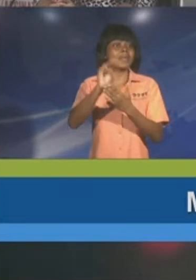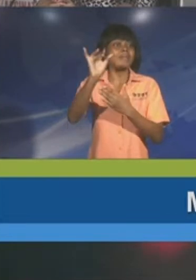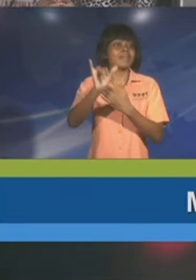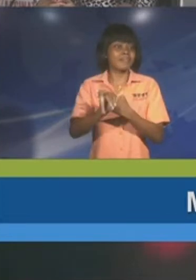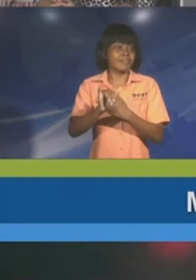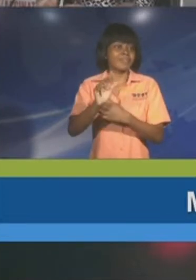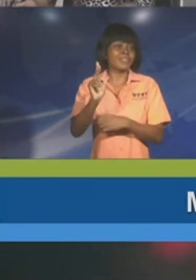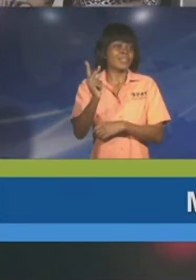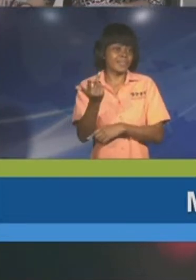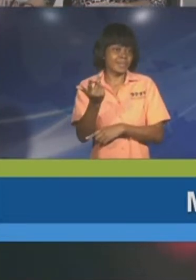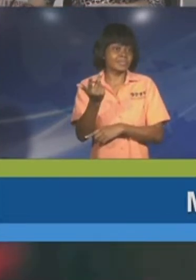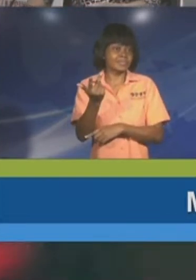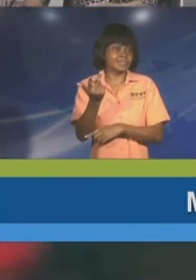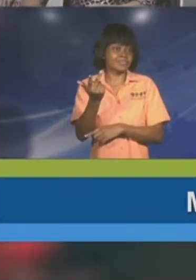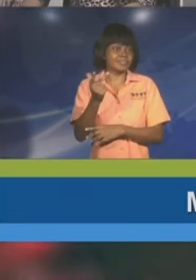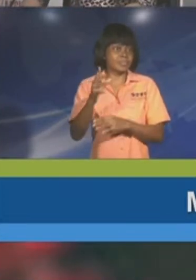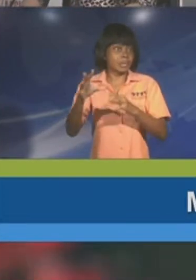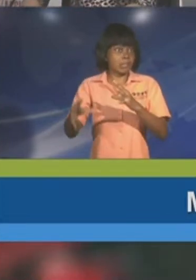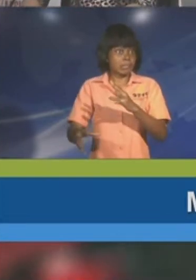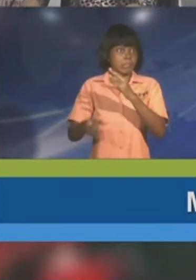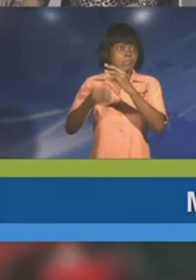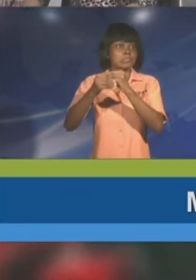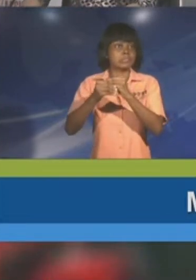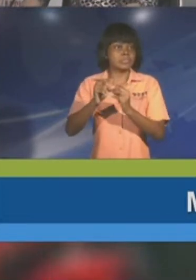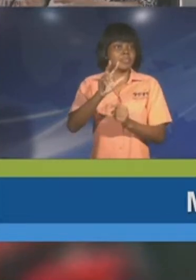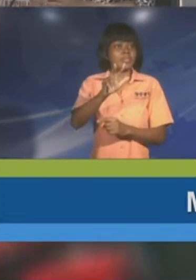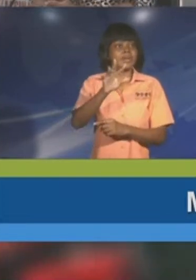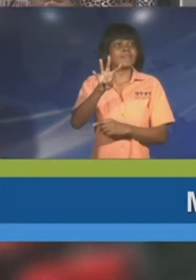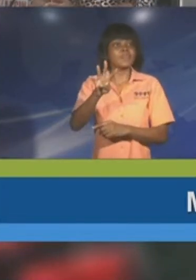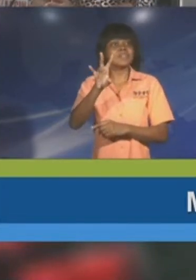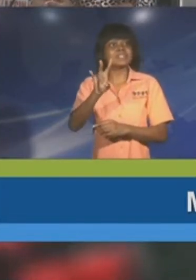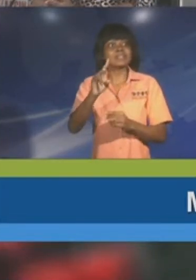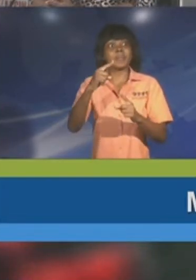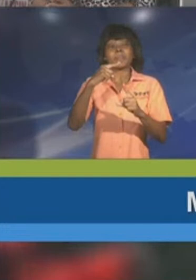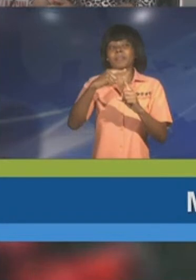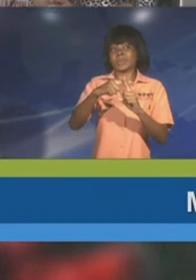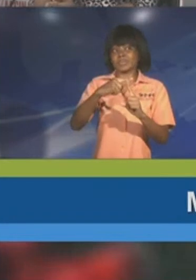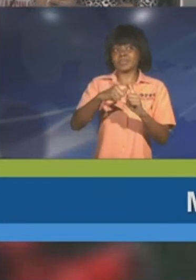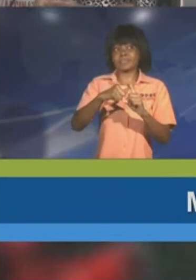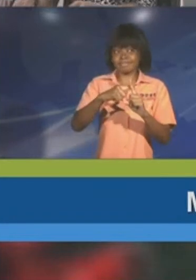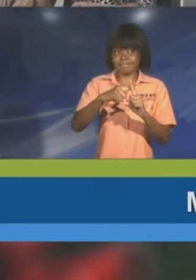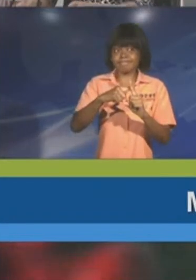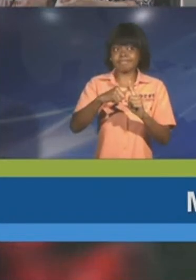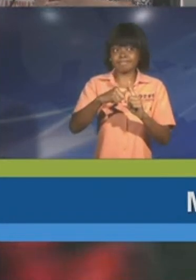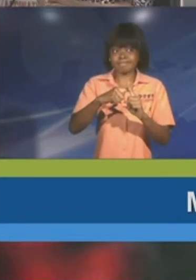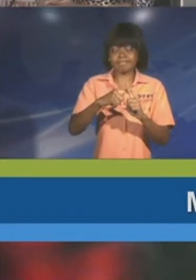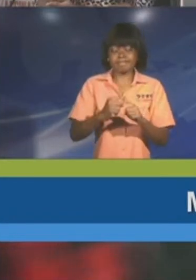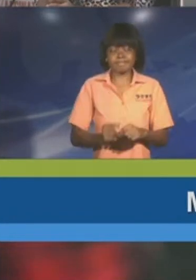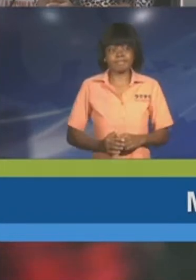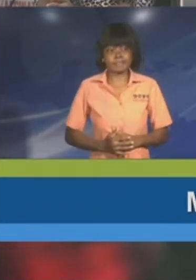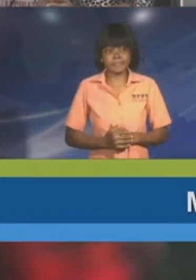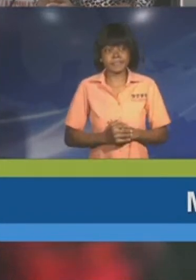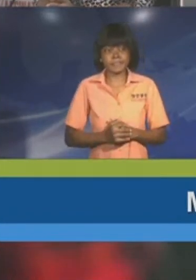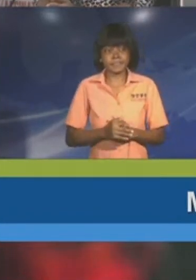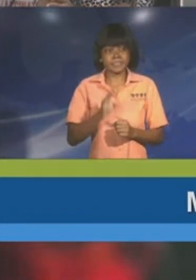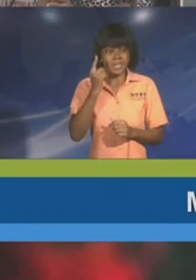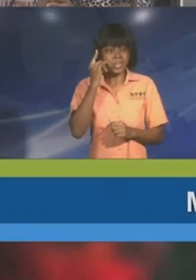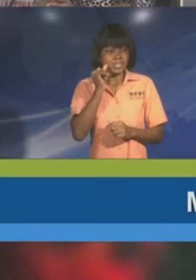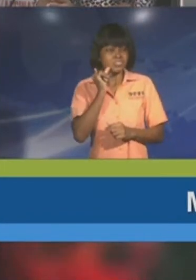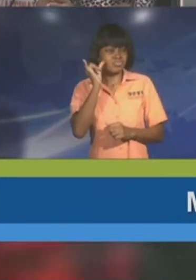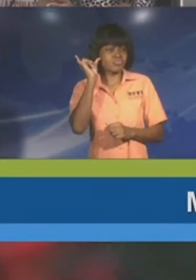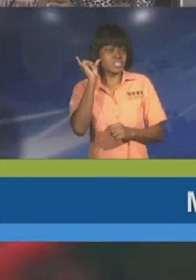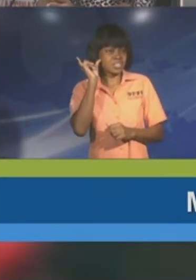additional 347 cases were confirmed positive yesterday, taking the